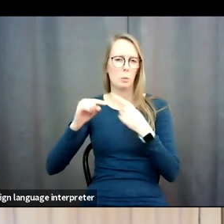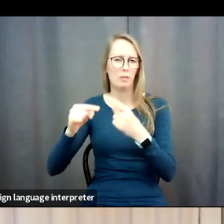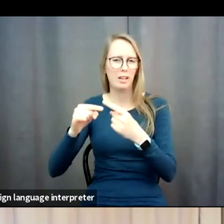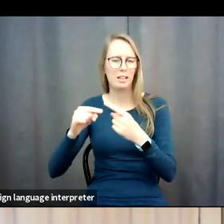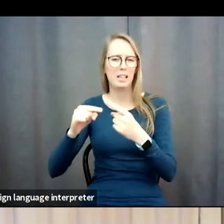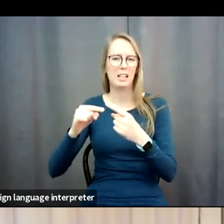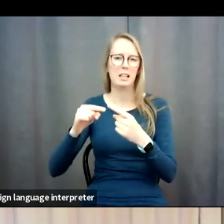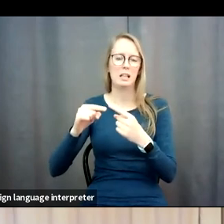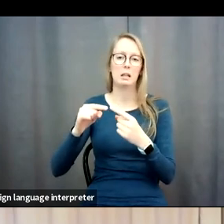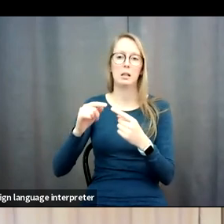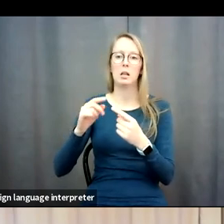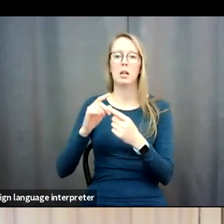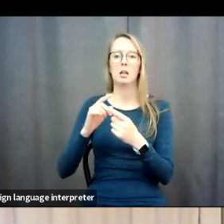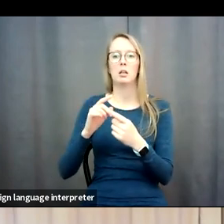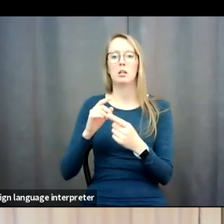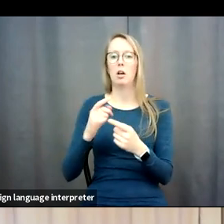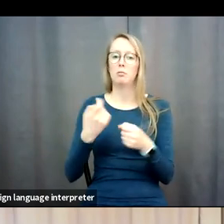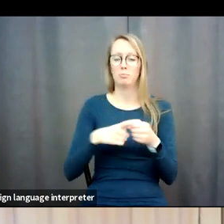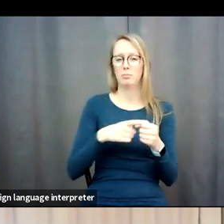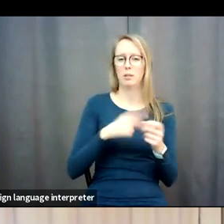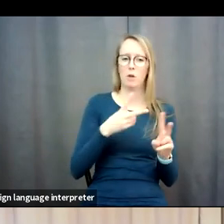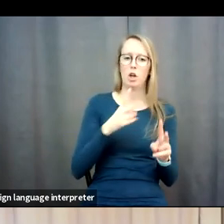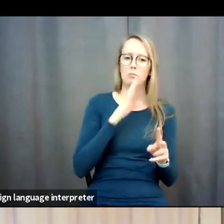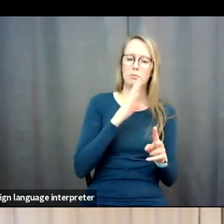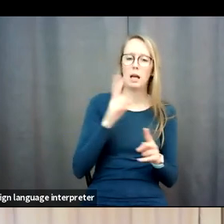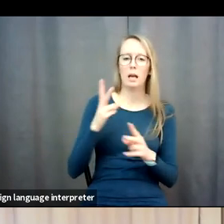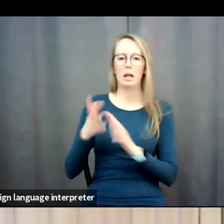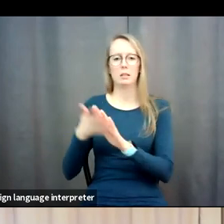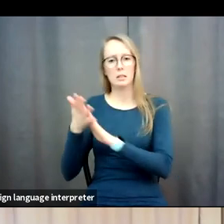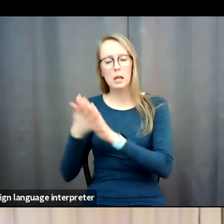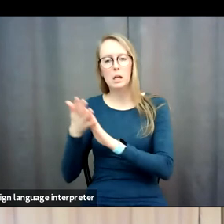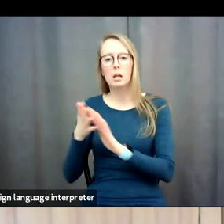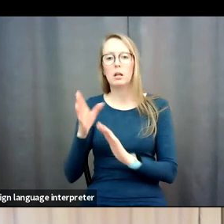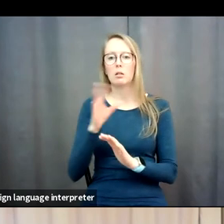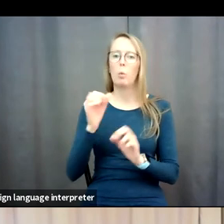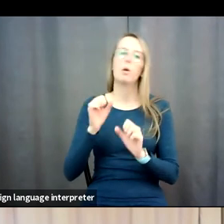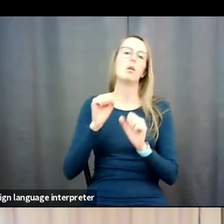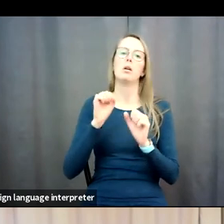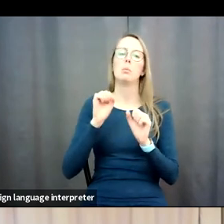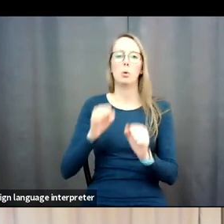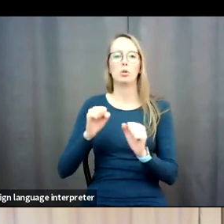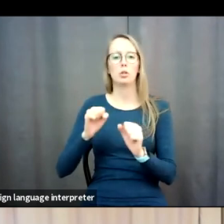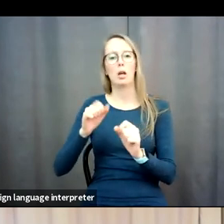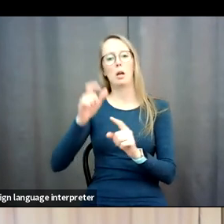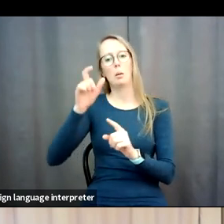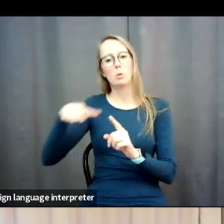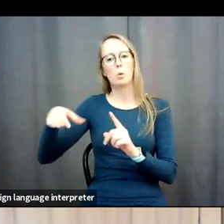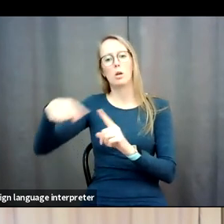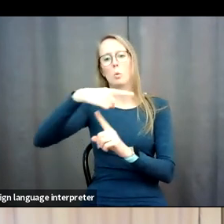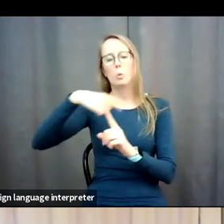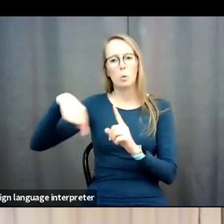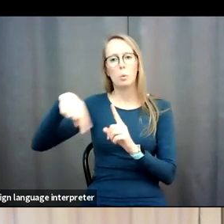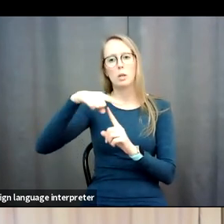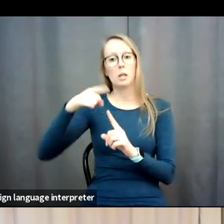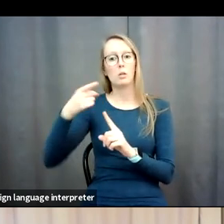just an ordinary spoken language or sign language, then it must be the environment that have